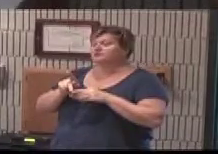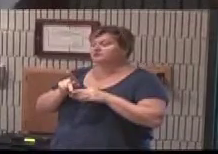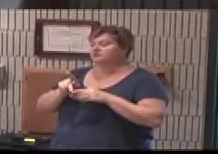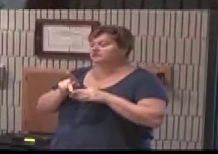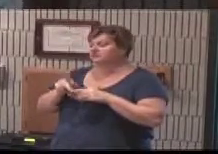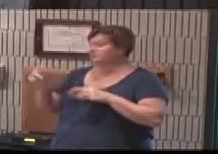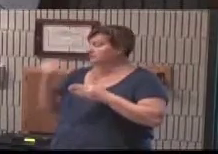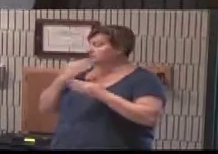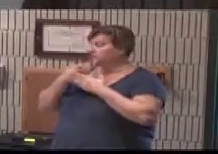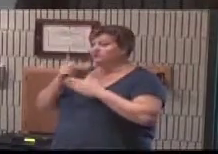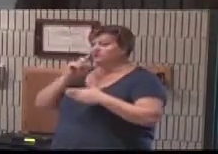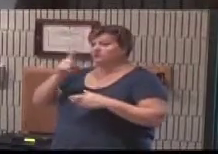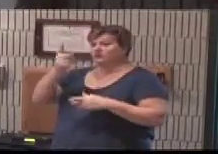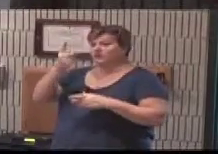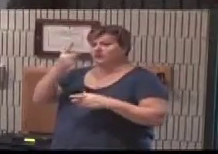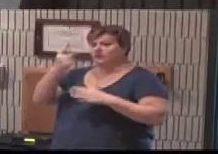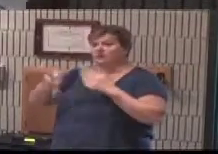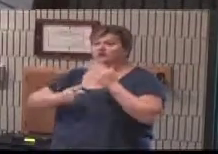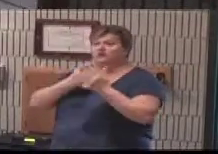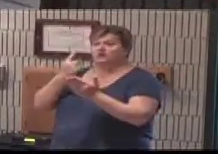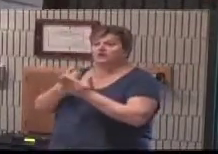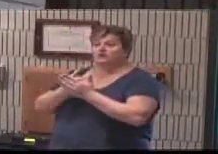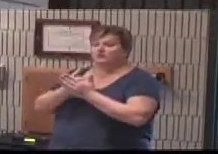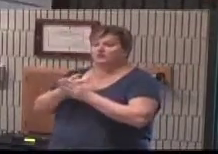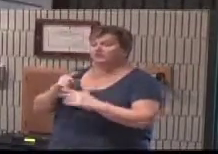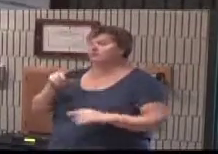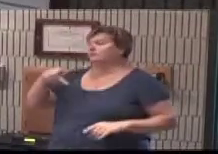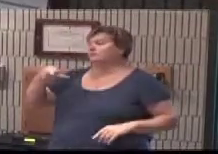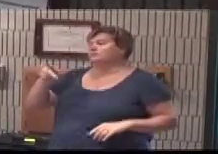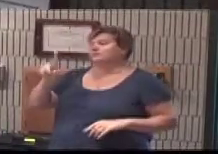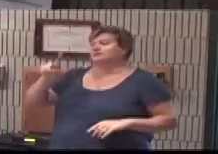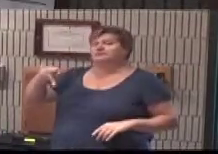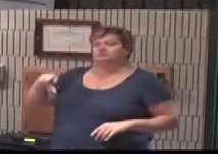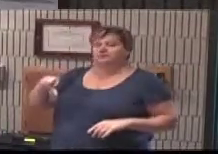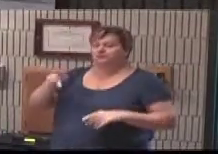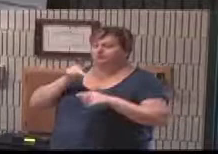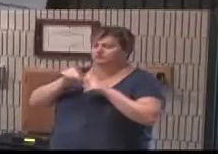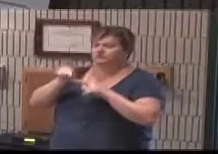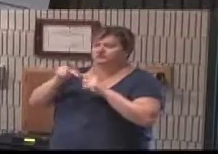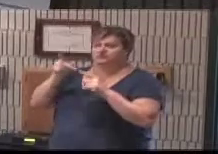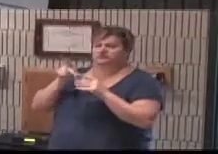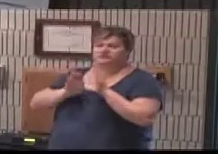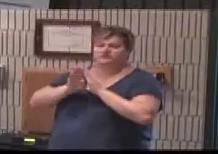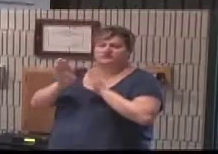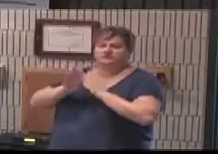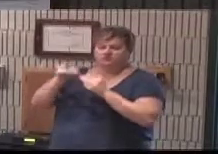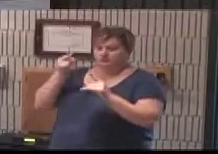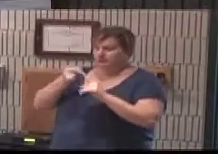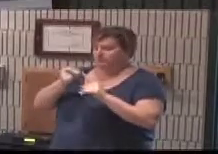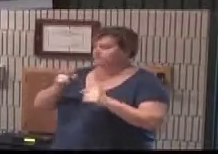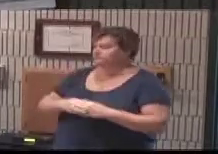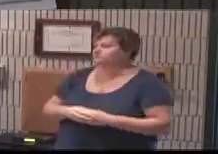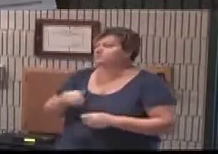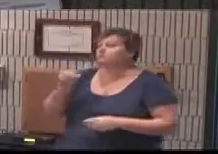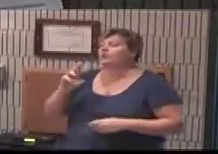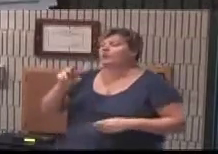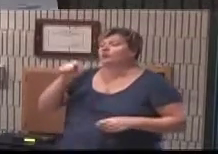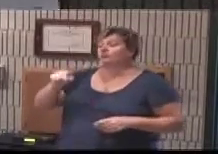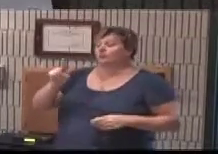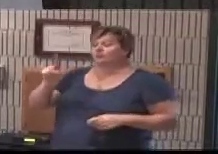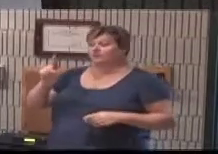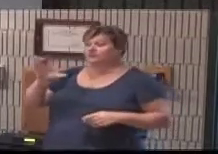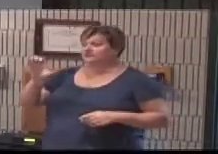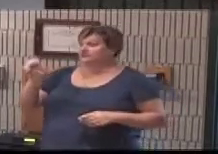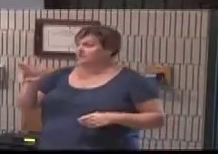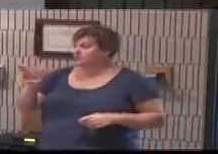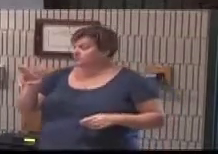it's good for one contact hour, one PDP, which is a professional development point, or 0.1 CEUs.